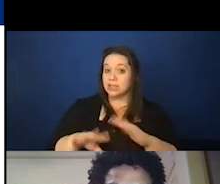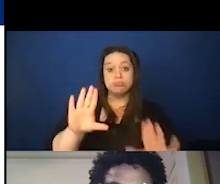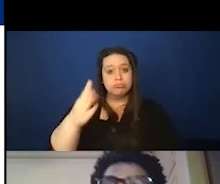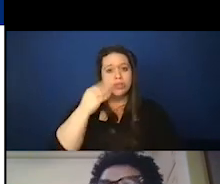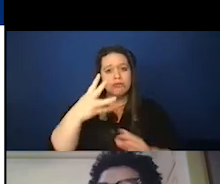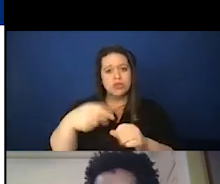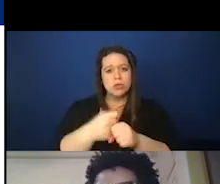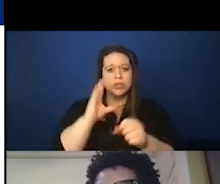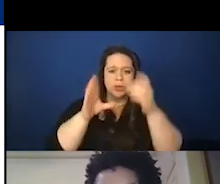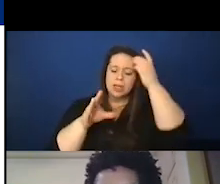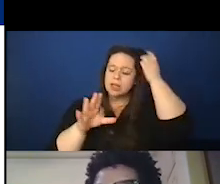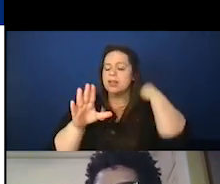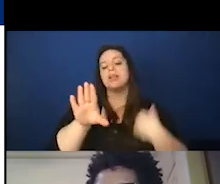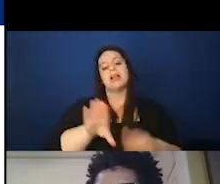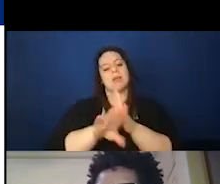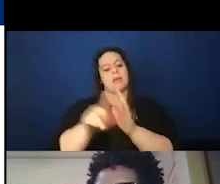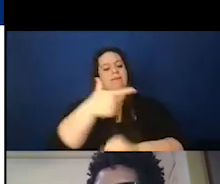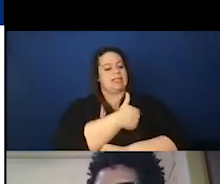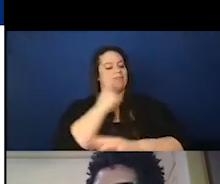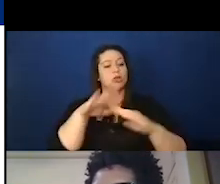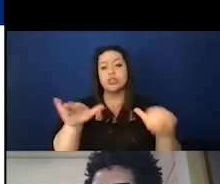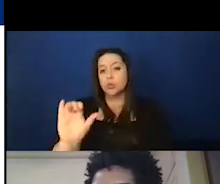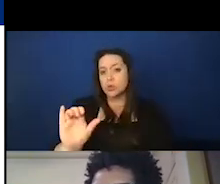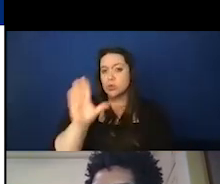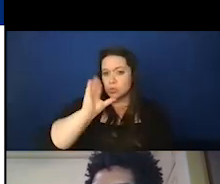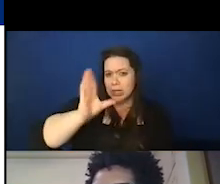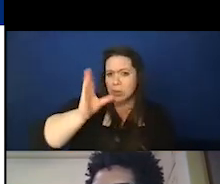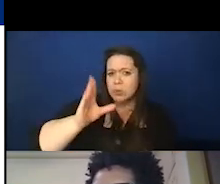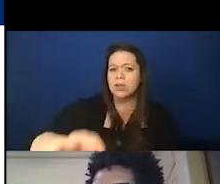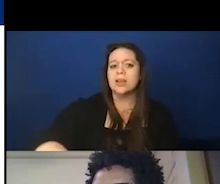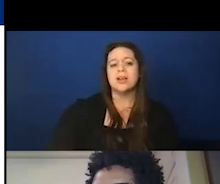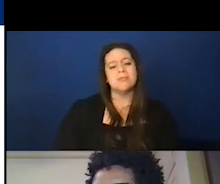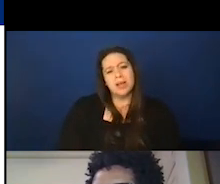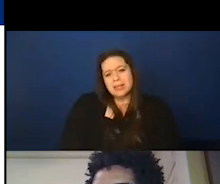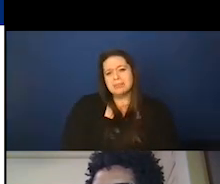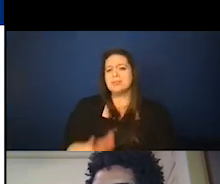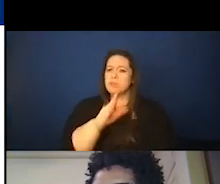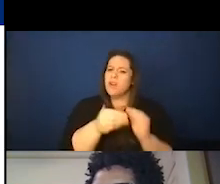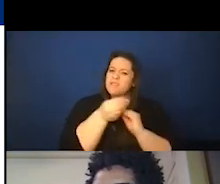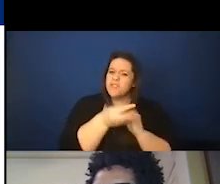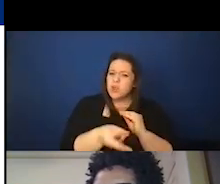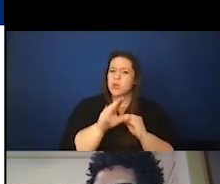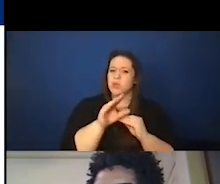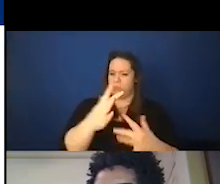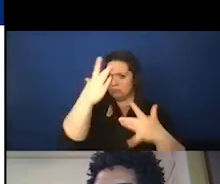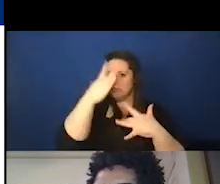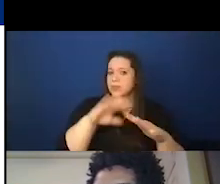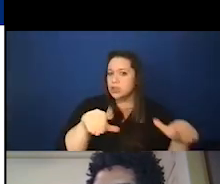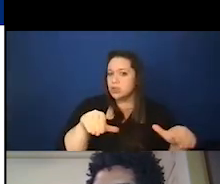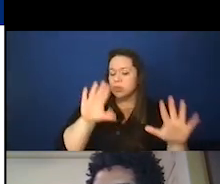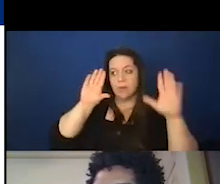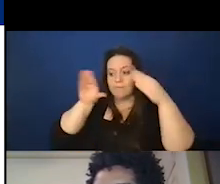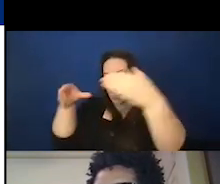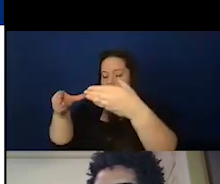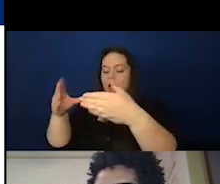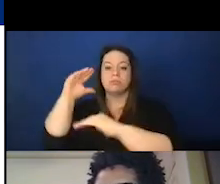probably. So that's going to follow. But remember, there's so few cases in children that we got to, focus on,